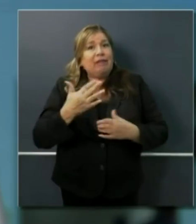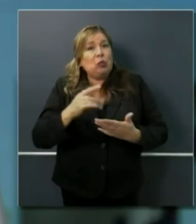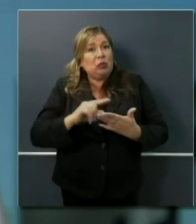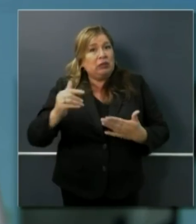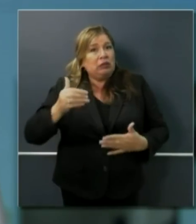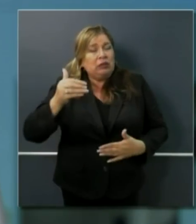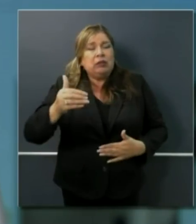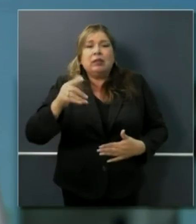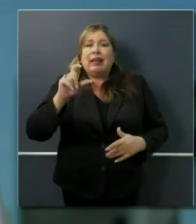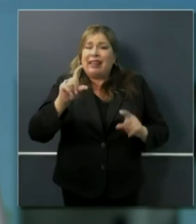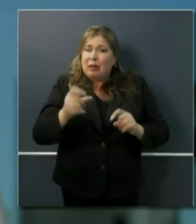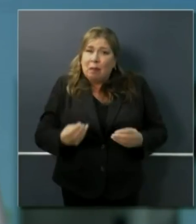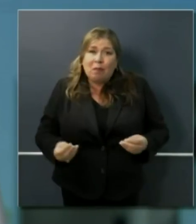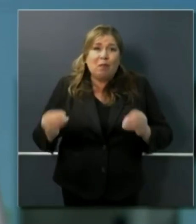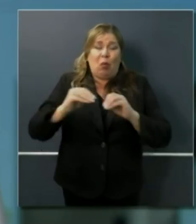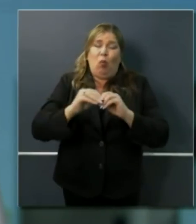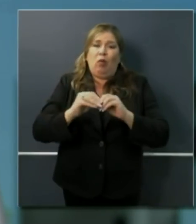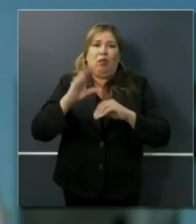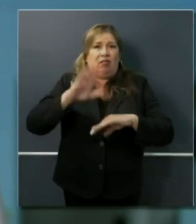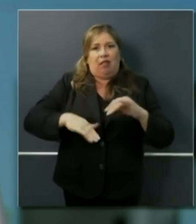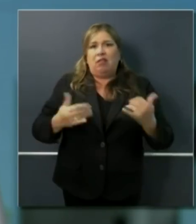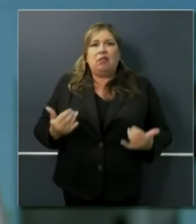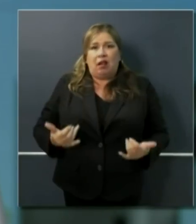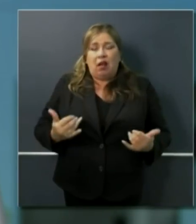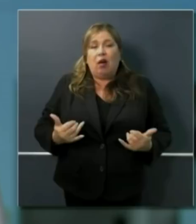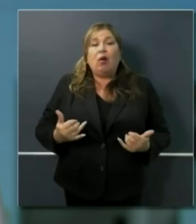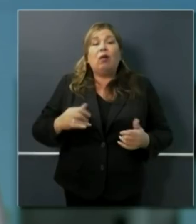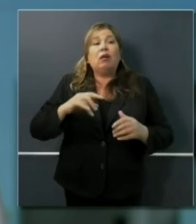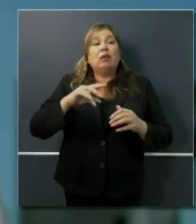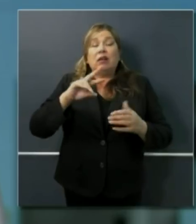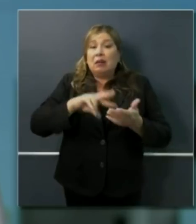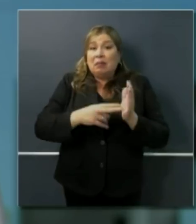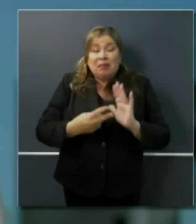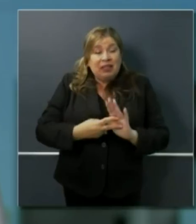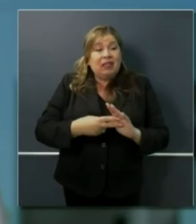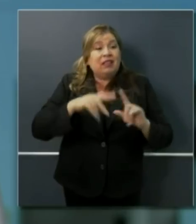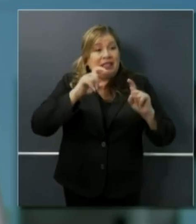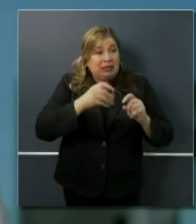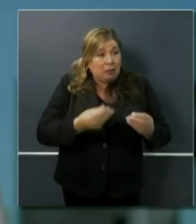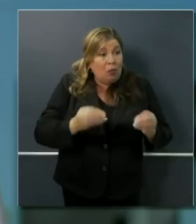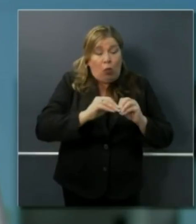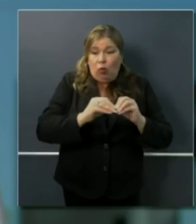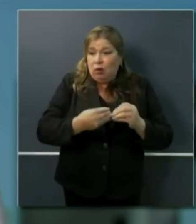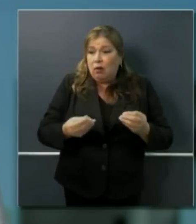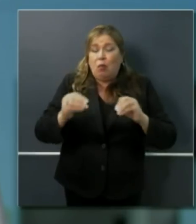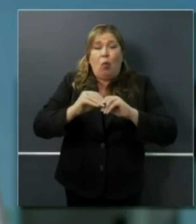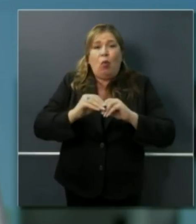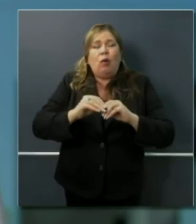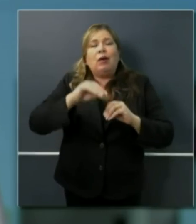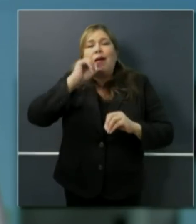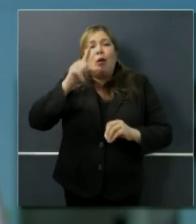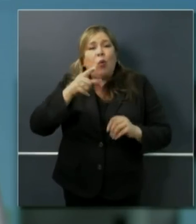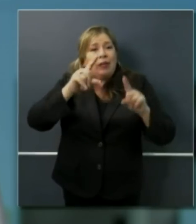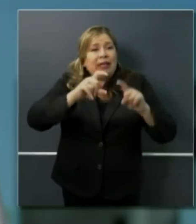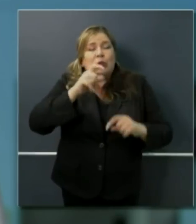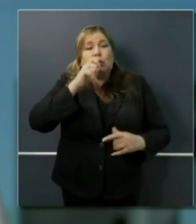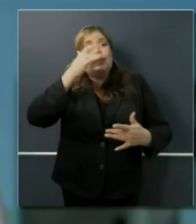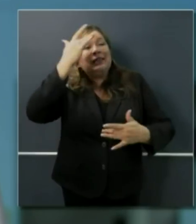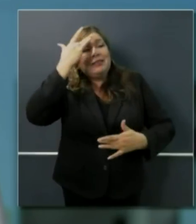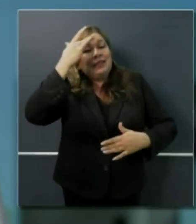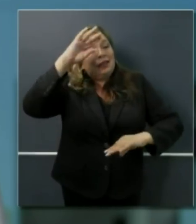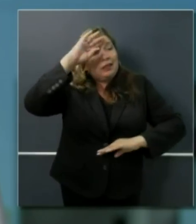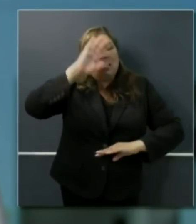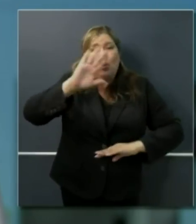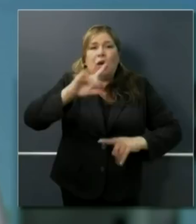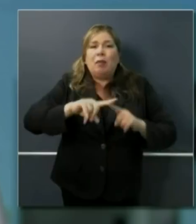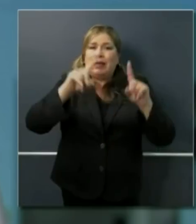scale that we don't have today, that we'll be able to do tens of thousands of tests, not just for the sickest, but all throughout. And I think